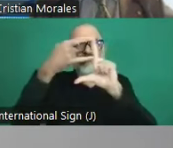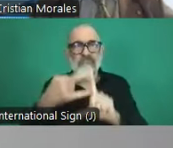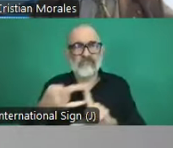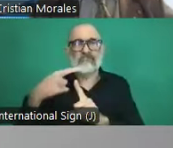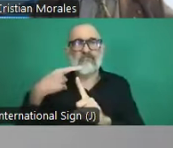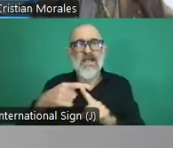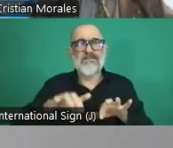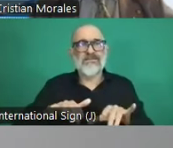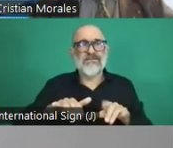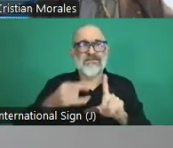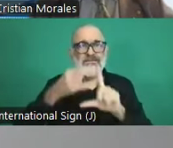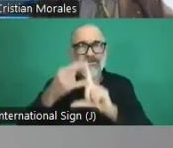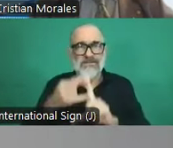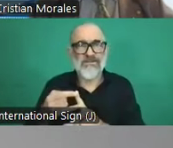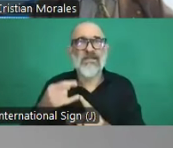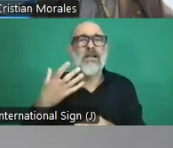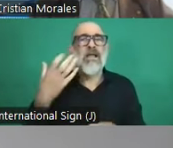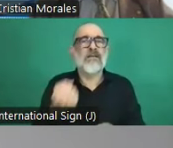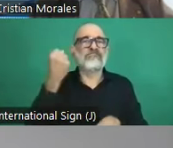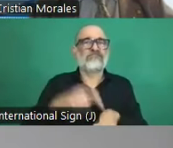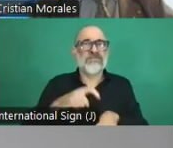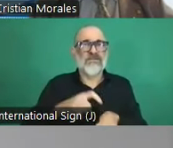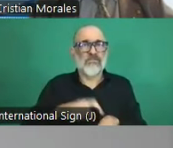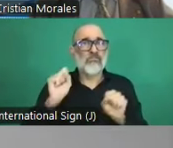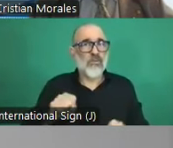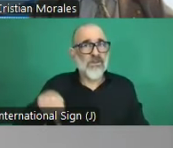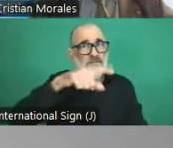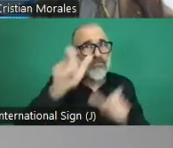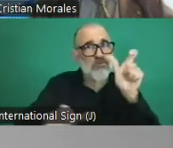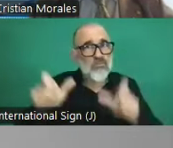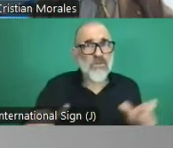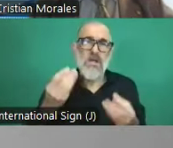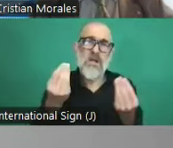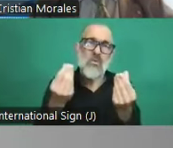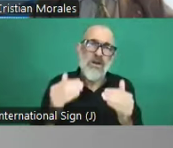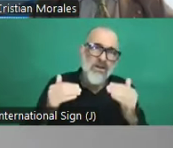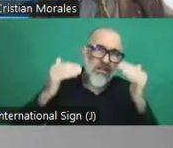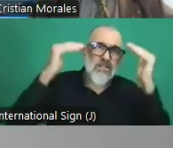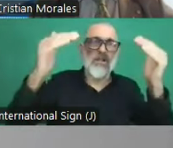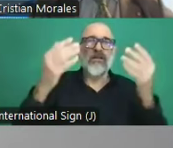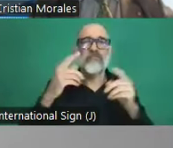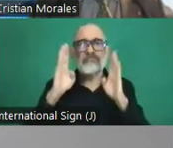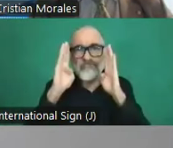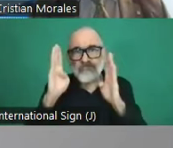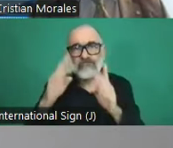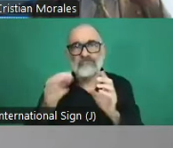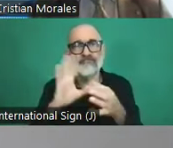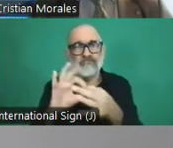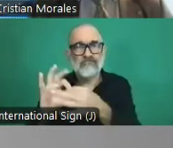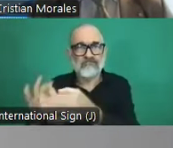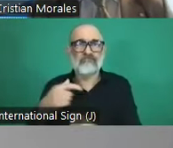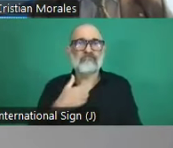allow us to increase the quantity and quality of care provided. This brings me to my second point, which is the